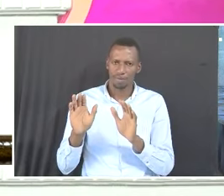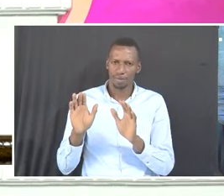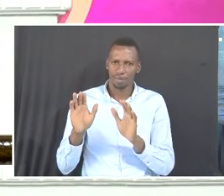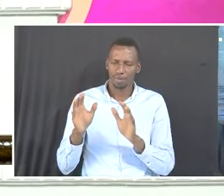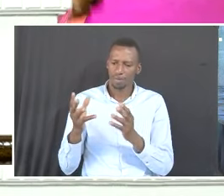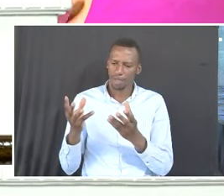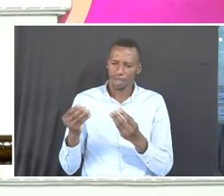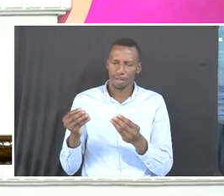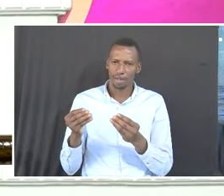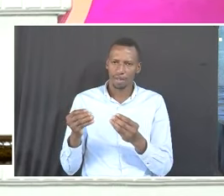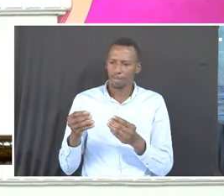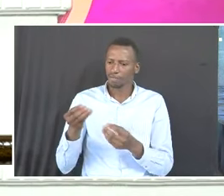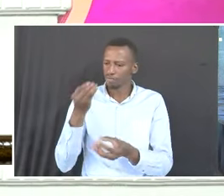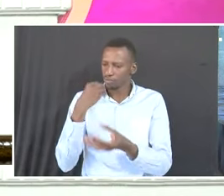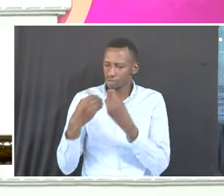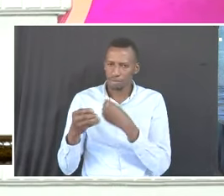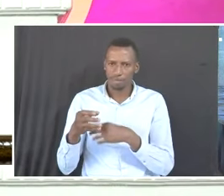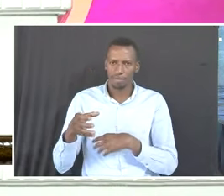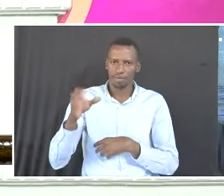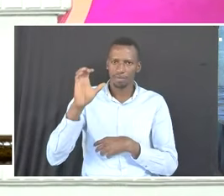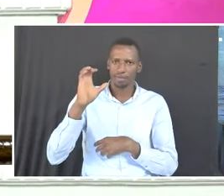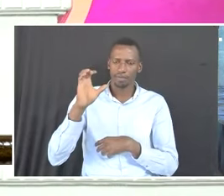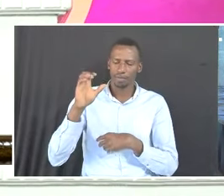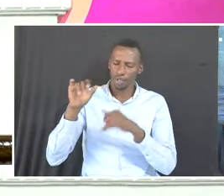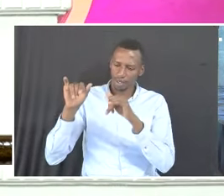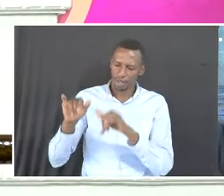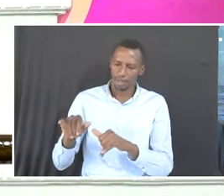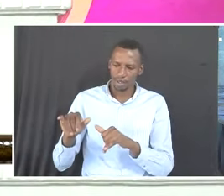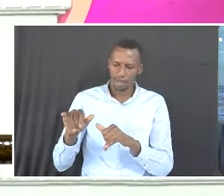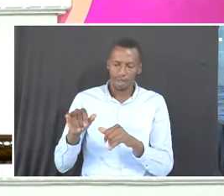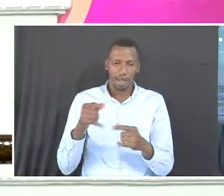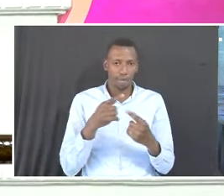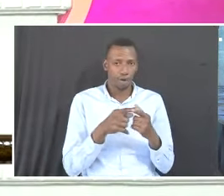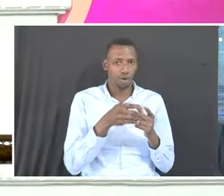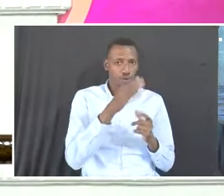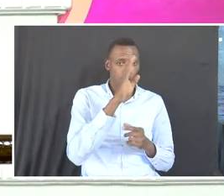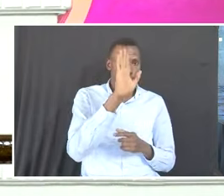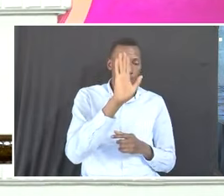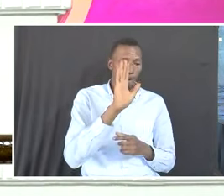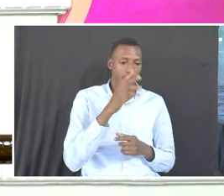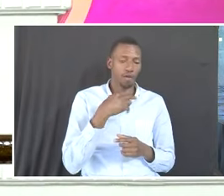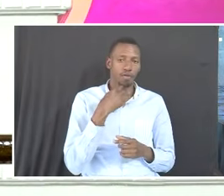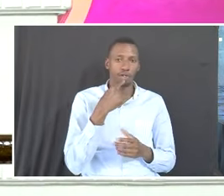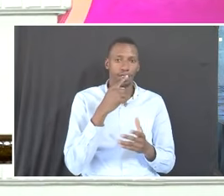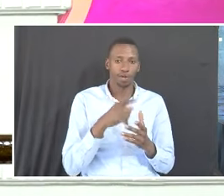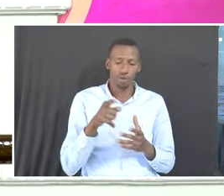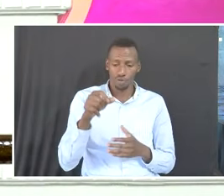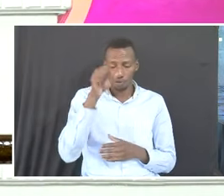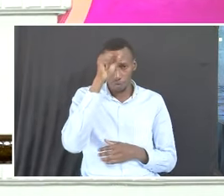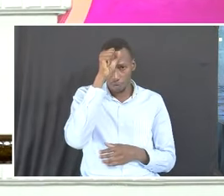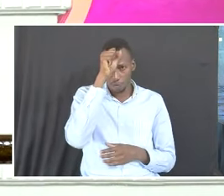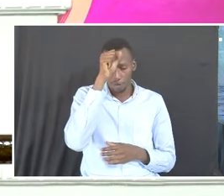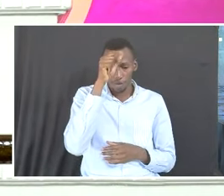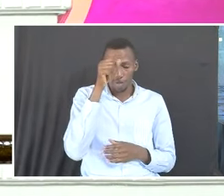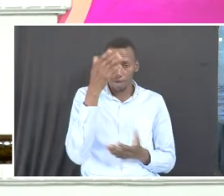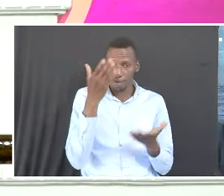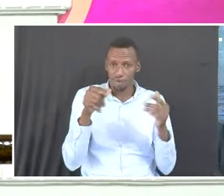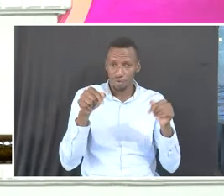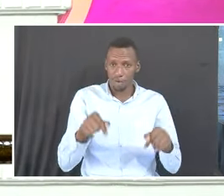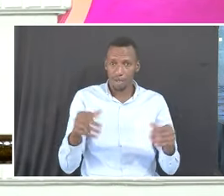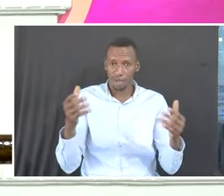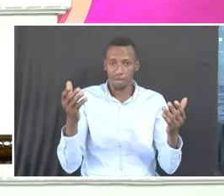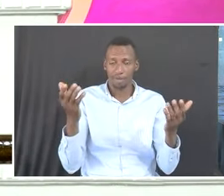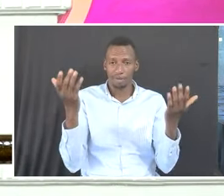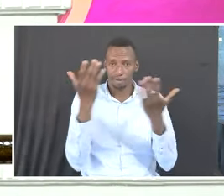drink, and be merry. The godly voice says, you fool, this night your soul may be required of you. To